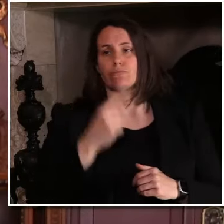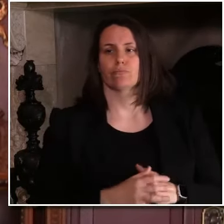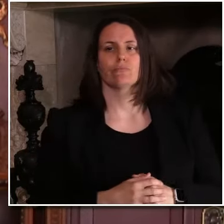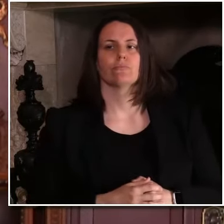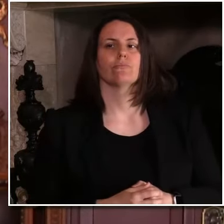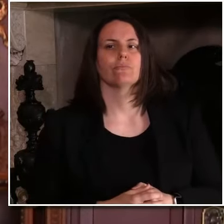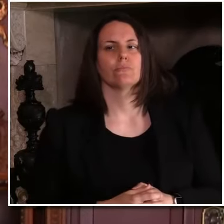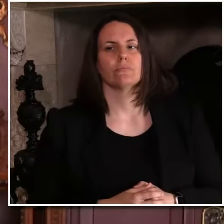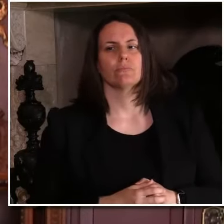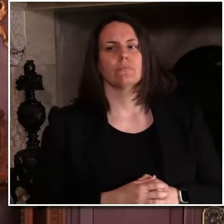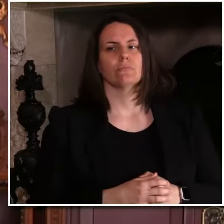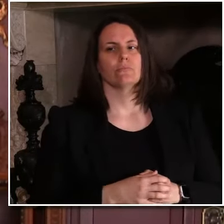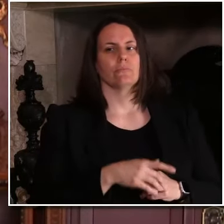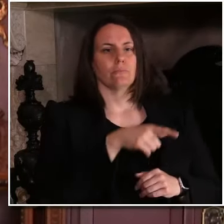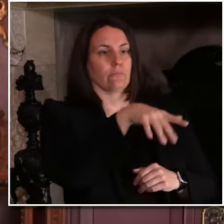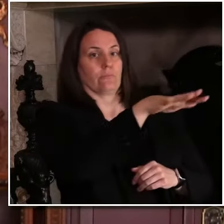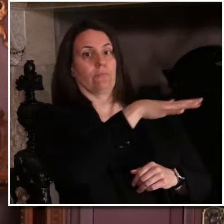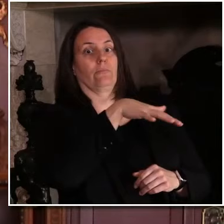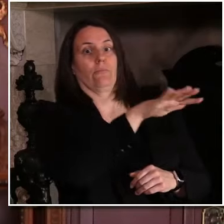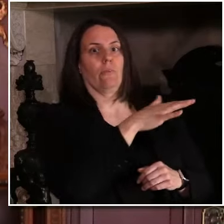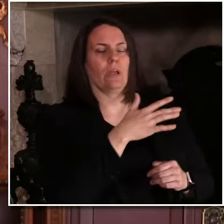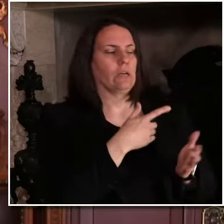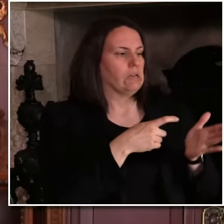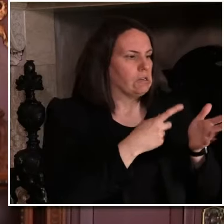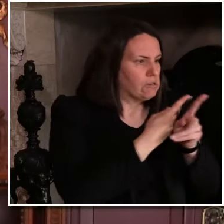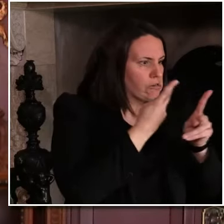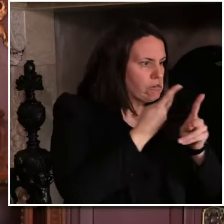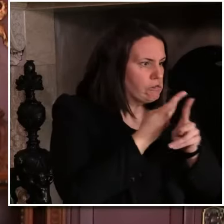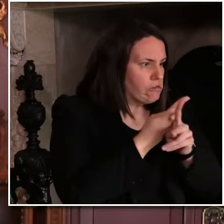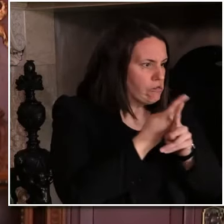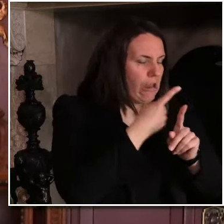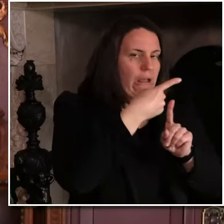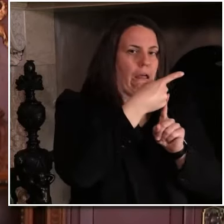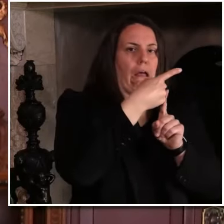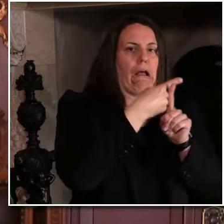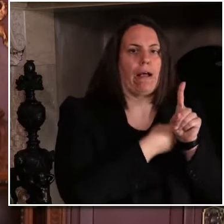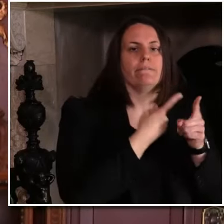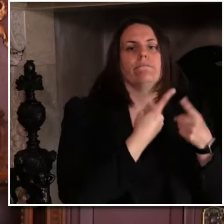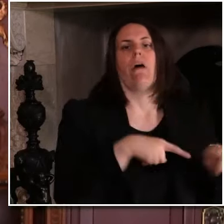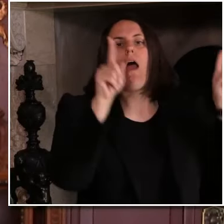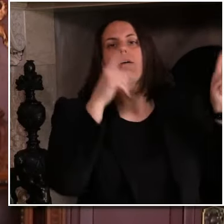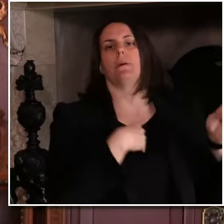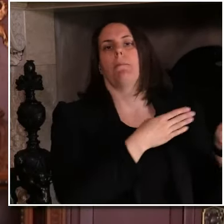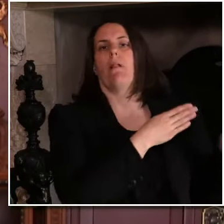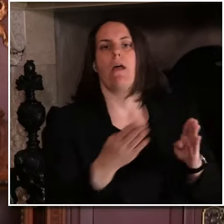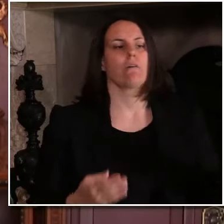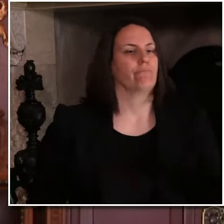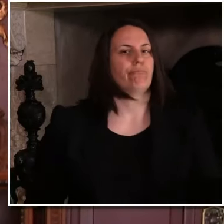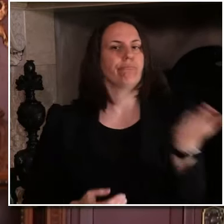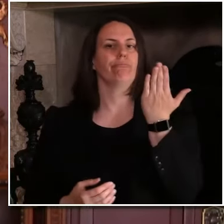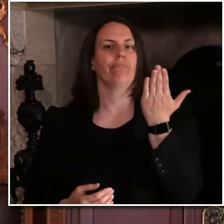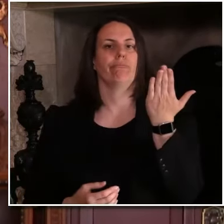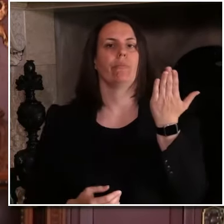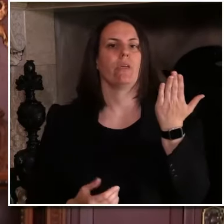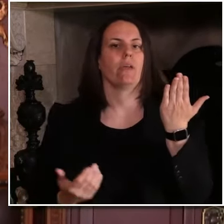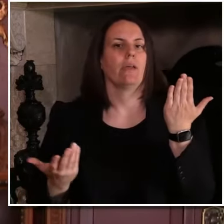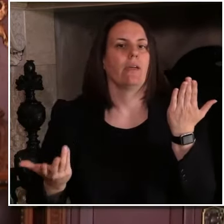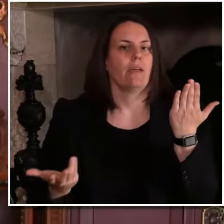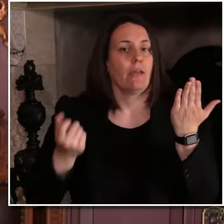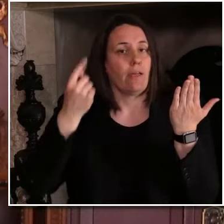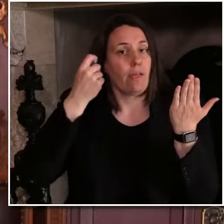plan to bring to the legislature. So, I'm not going to involve myself in a back and forth on this. The bottom line